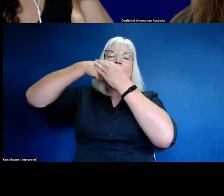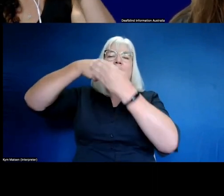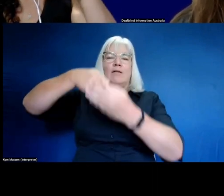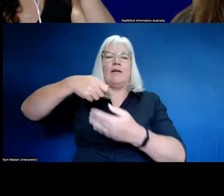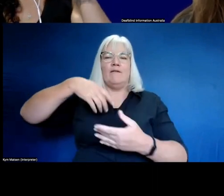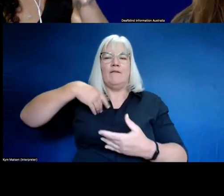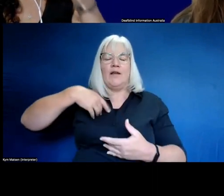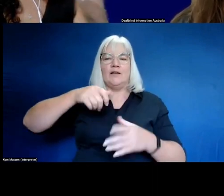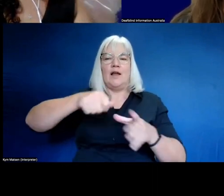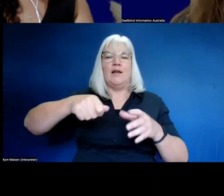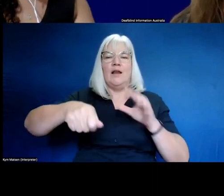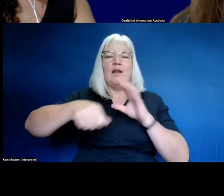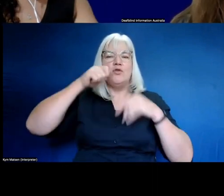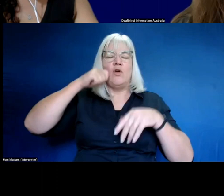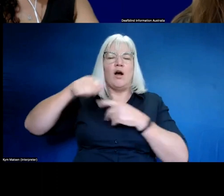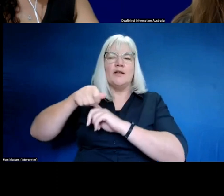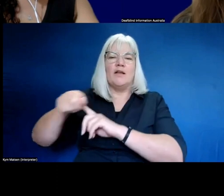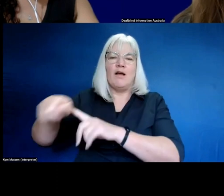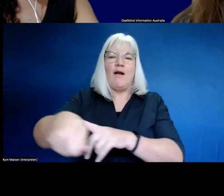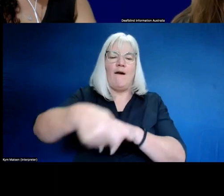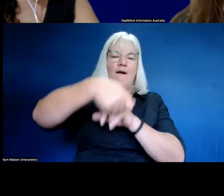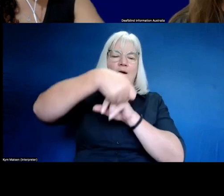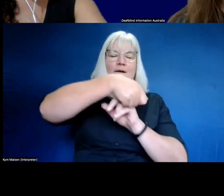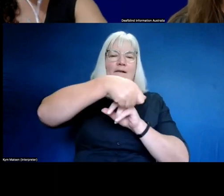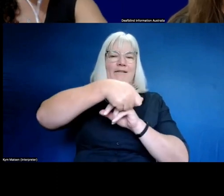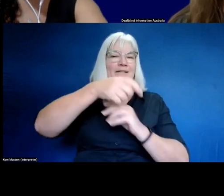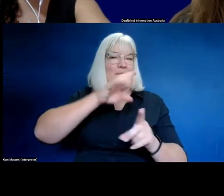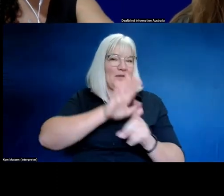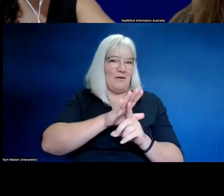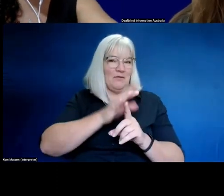intercepts it to try it himself.